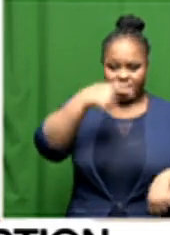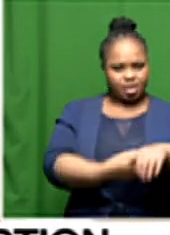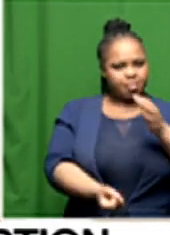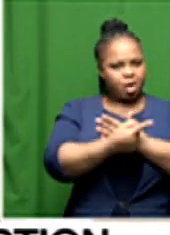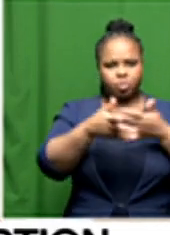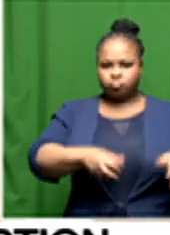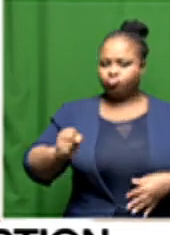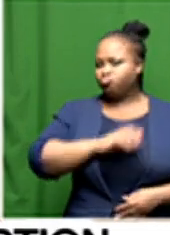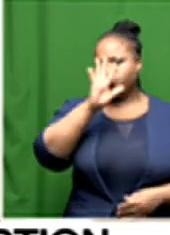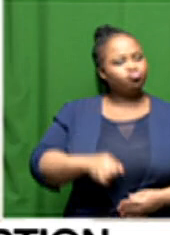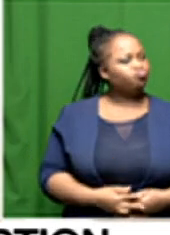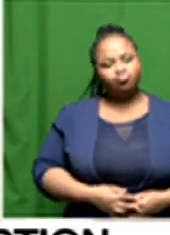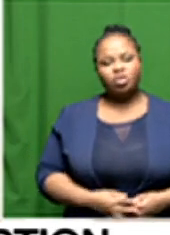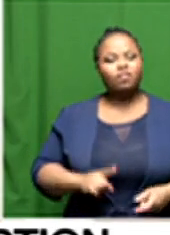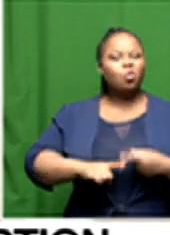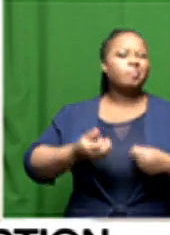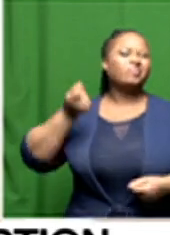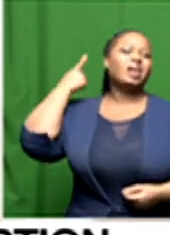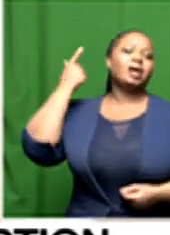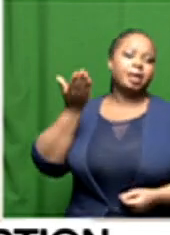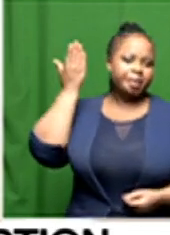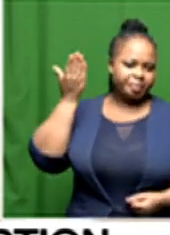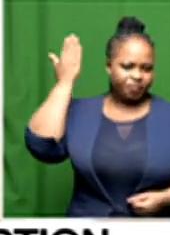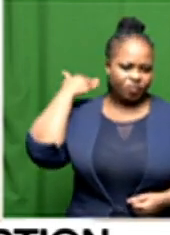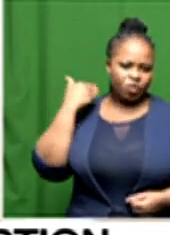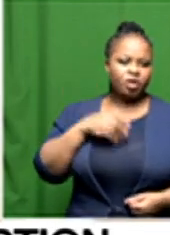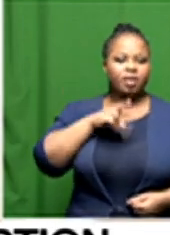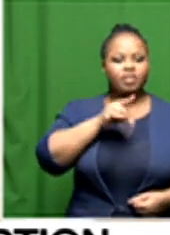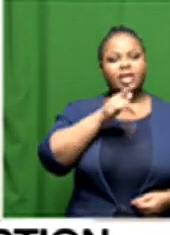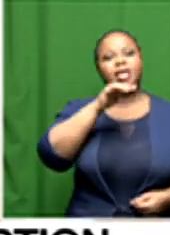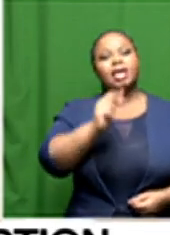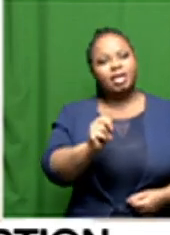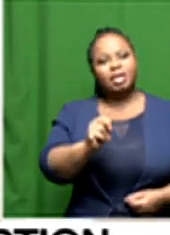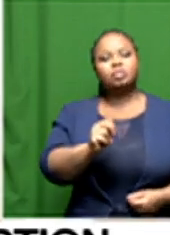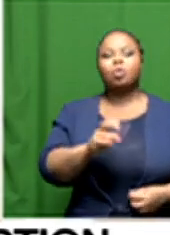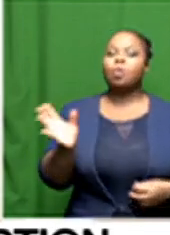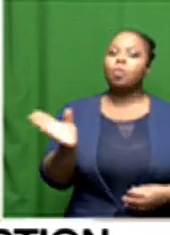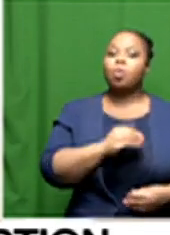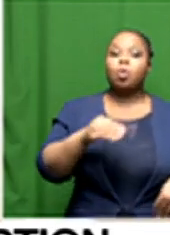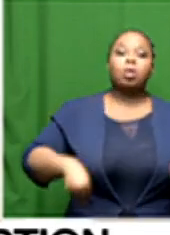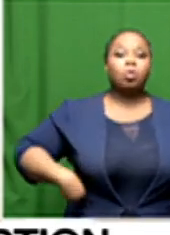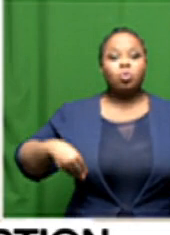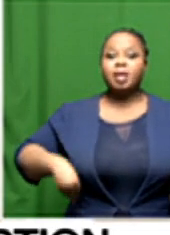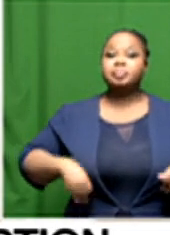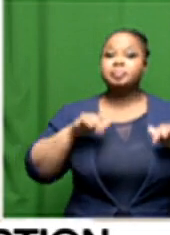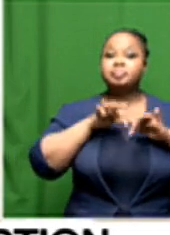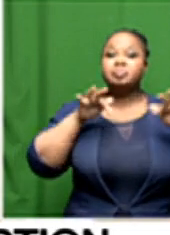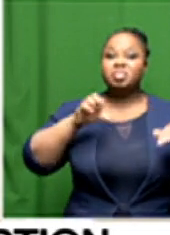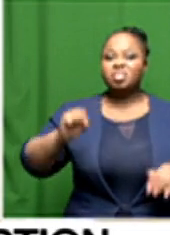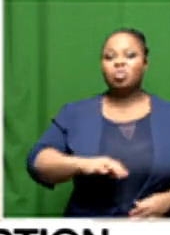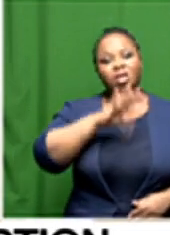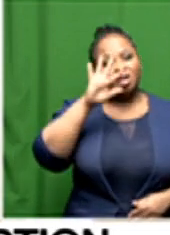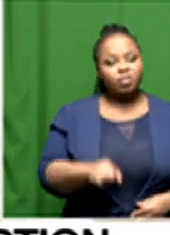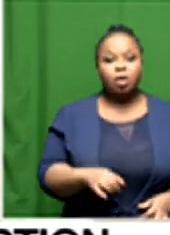Like every single, from Vergelegen onwards, every single corrupt person in South Africa, every kind